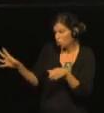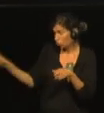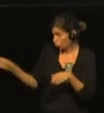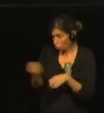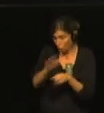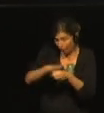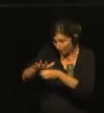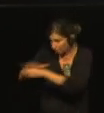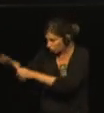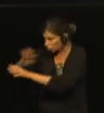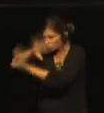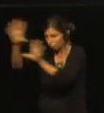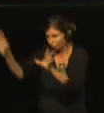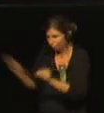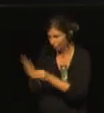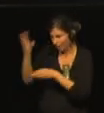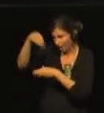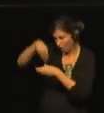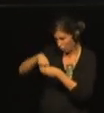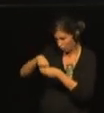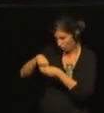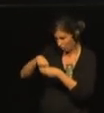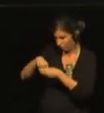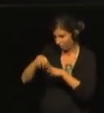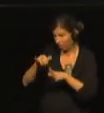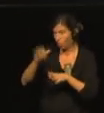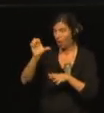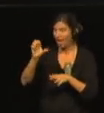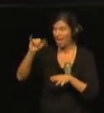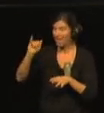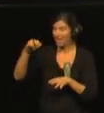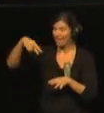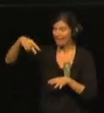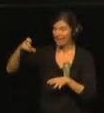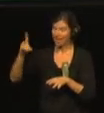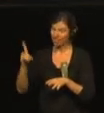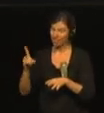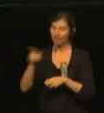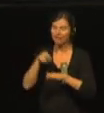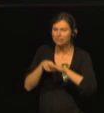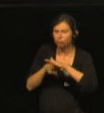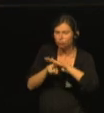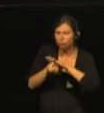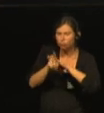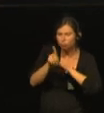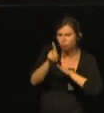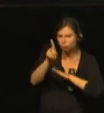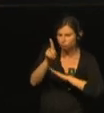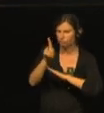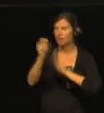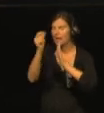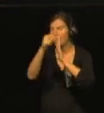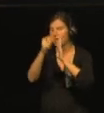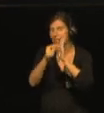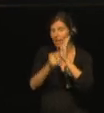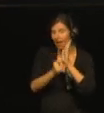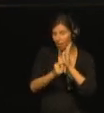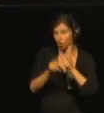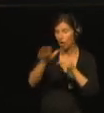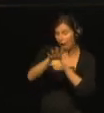ANET has developed a set of indicators for each domain.